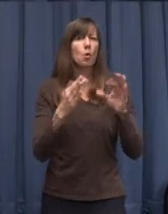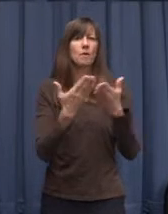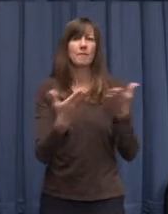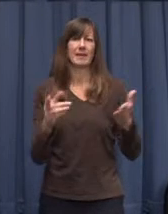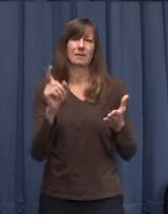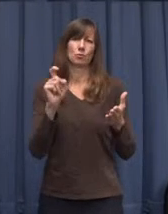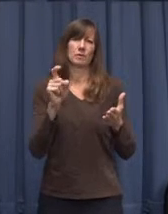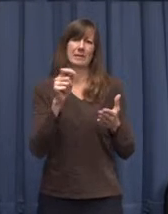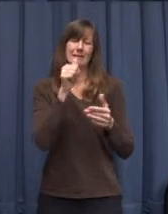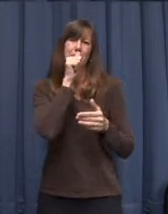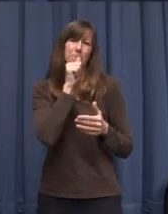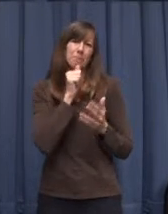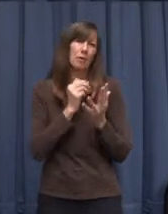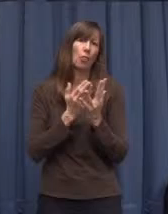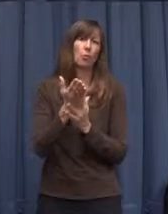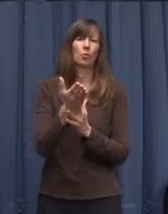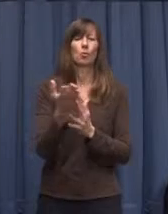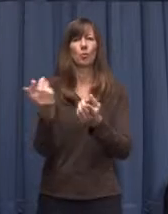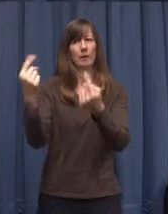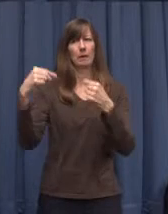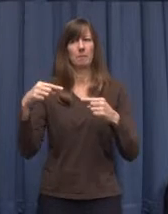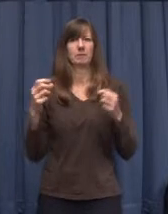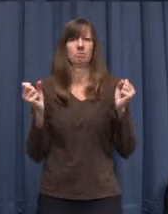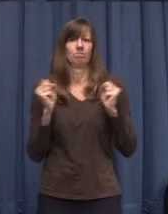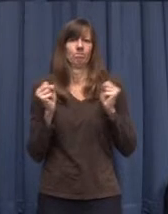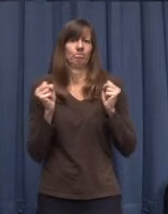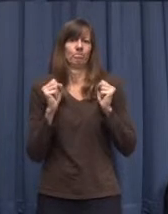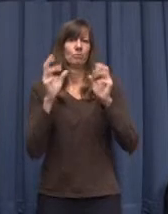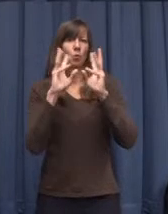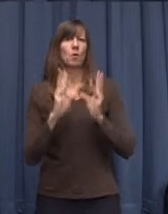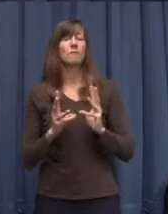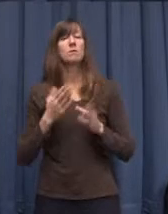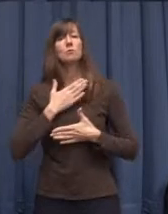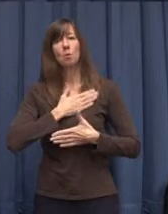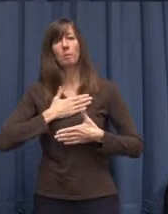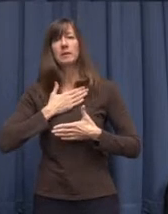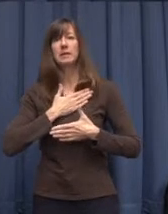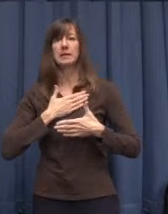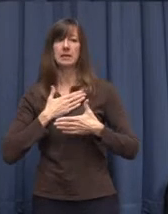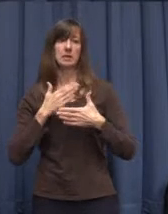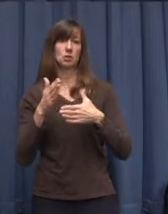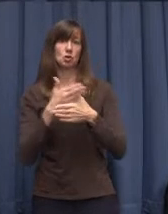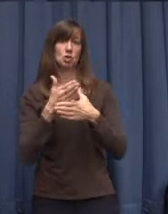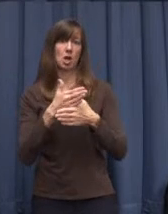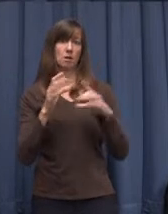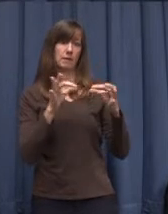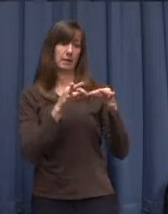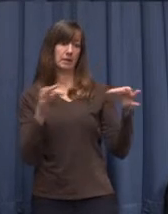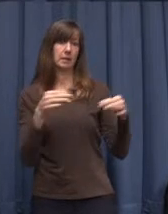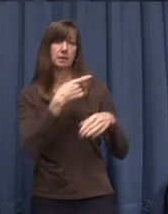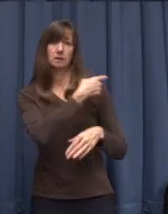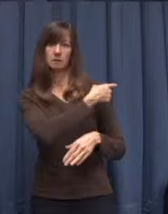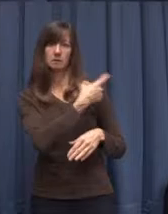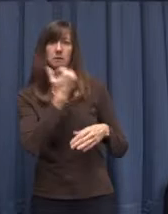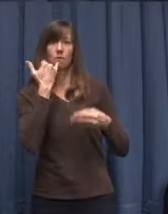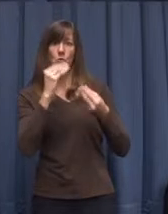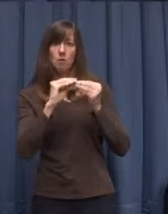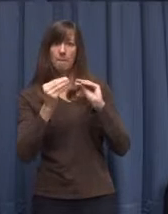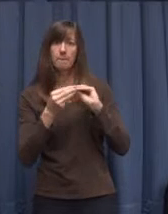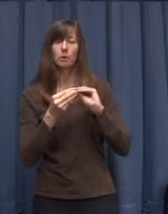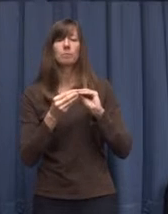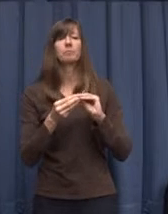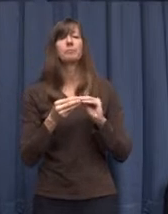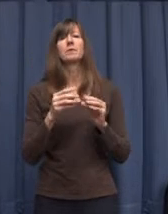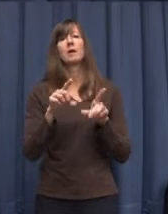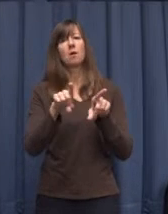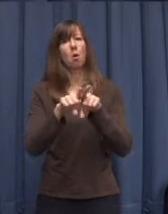weather and other things happening in your life. Please don't hesitate to reach out and share that link. And of course, all this data is always on our